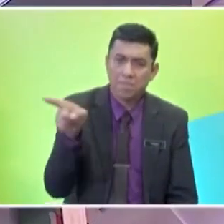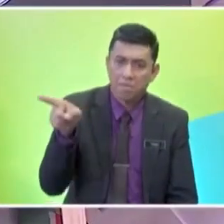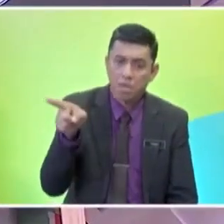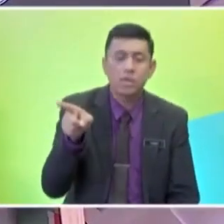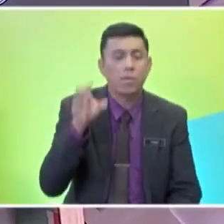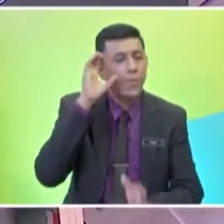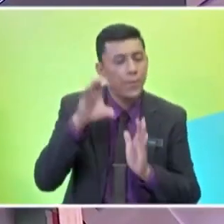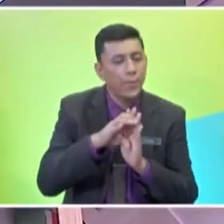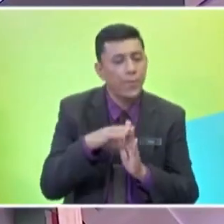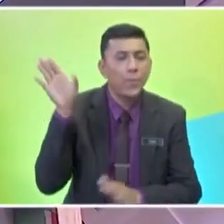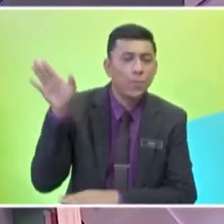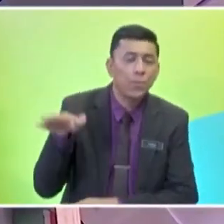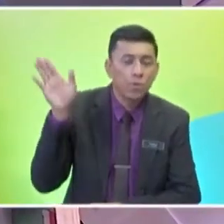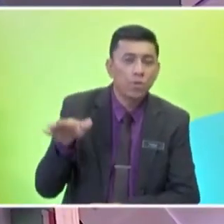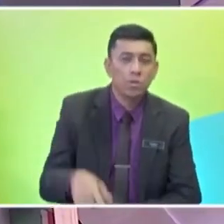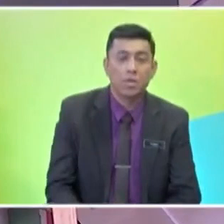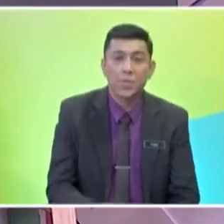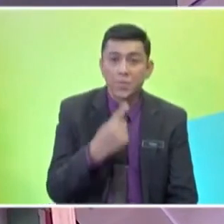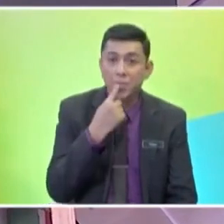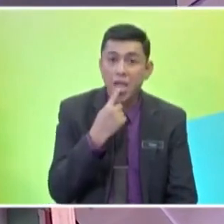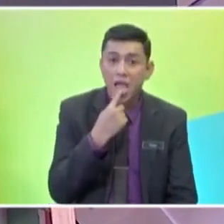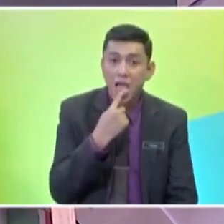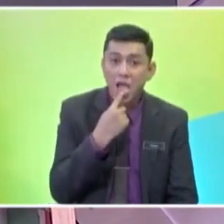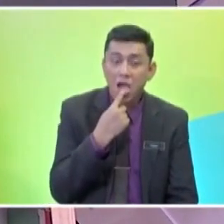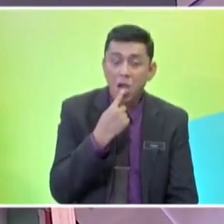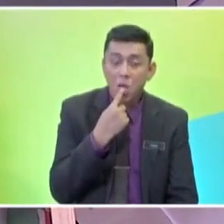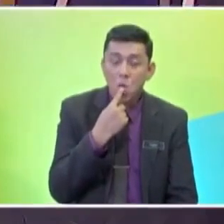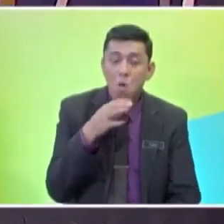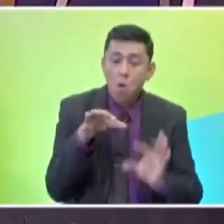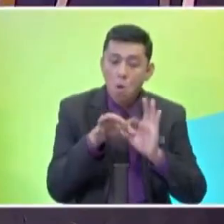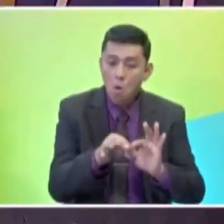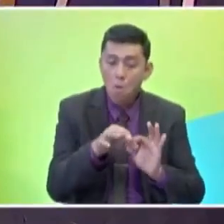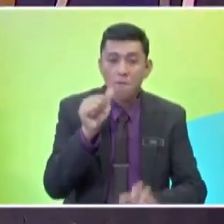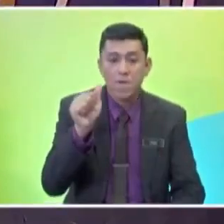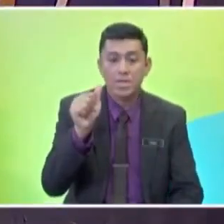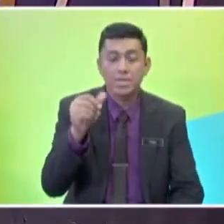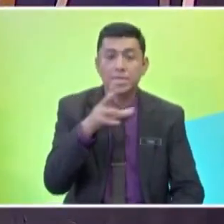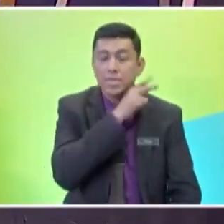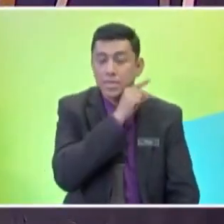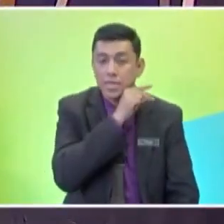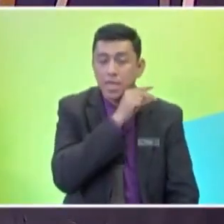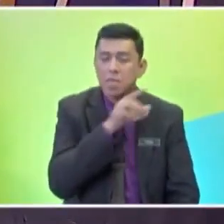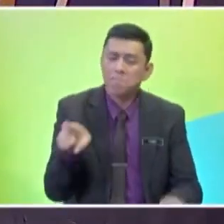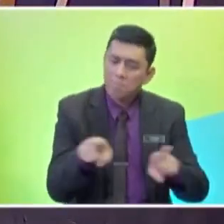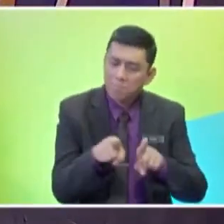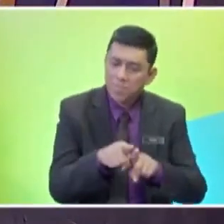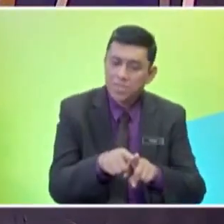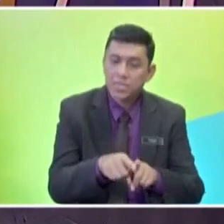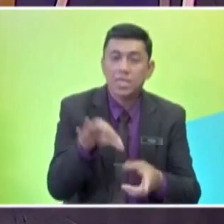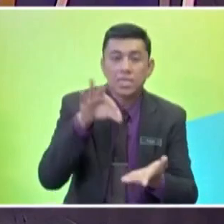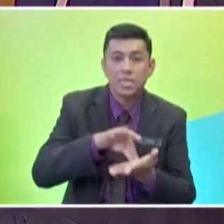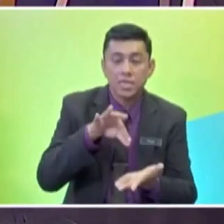now what do you call the mouth of a duck? Same as a chicken earlier. Yes. We call it